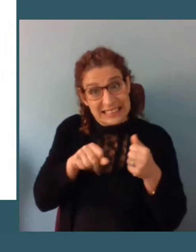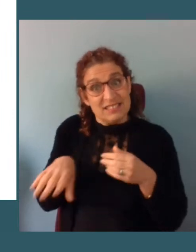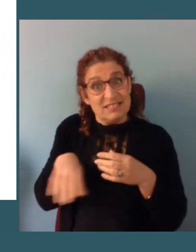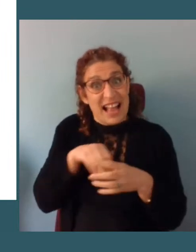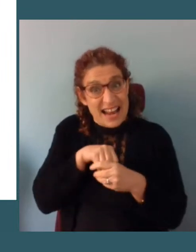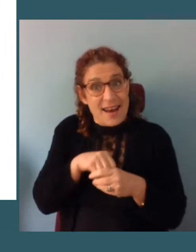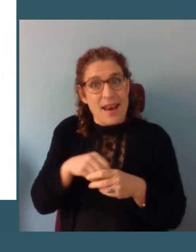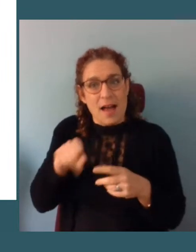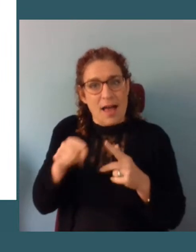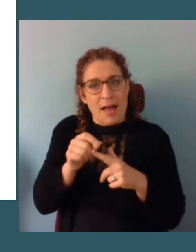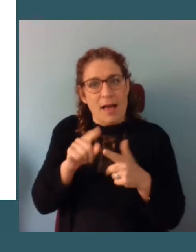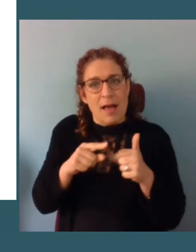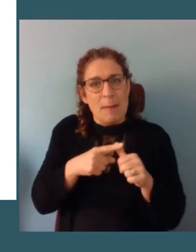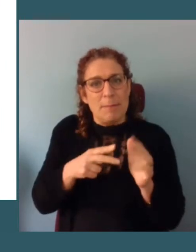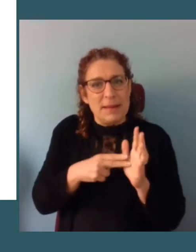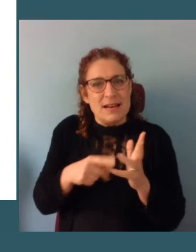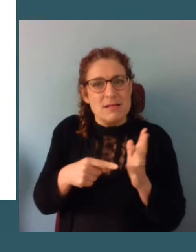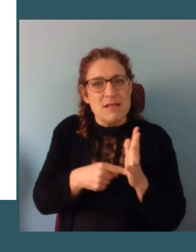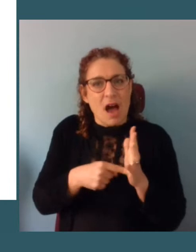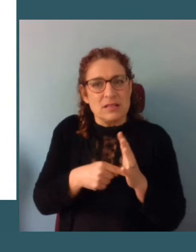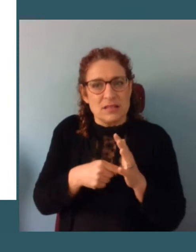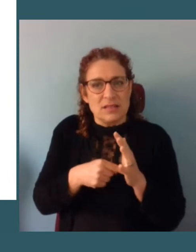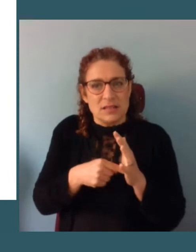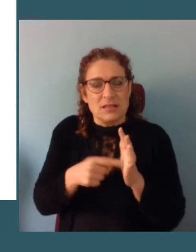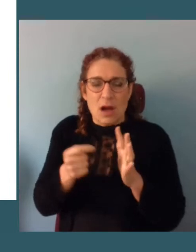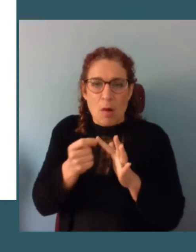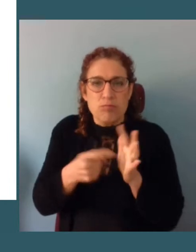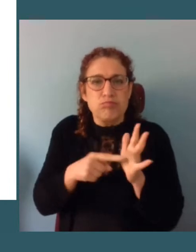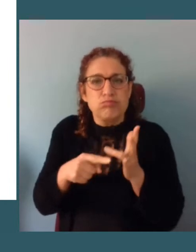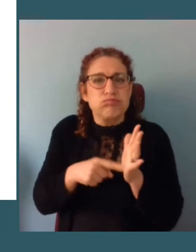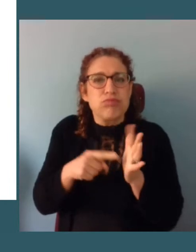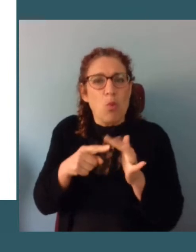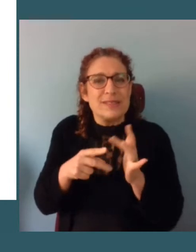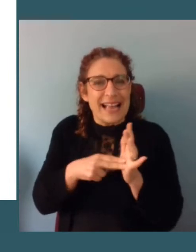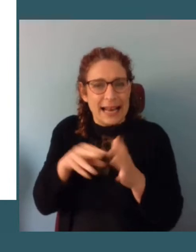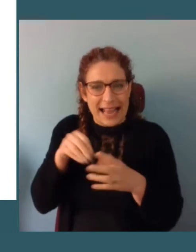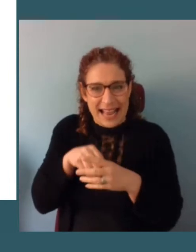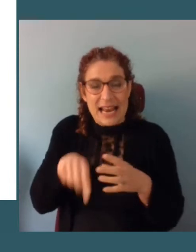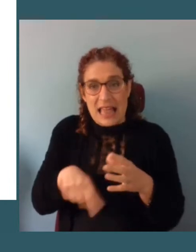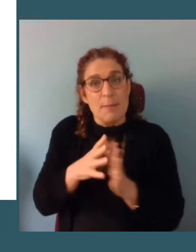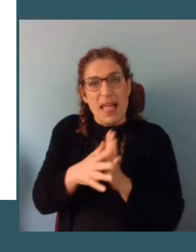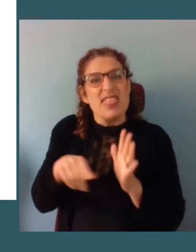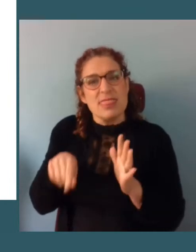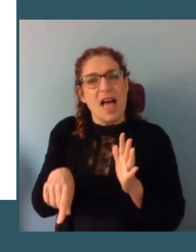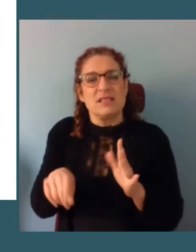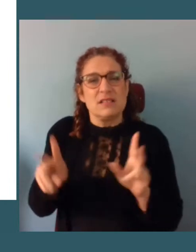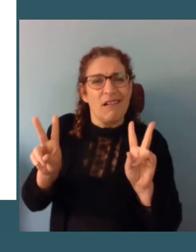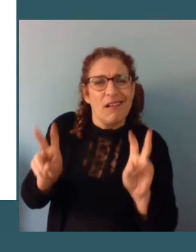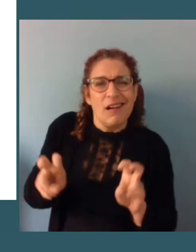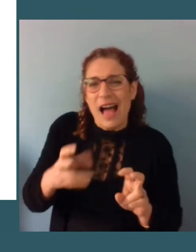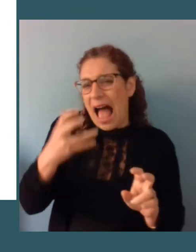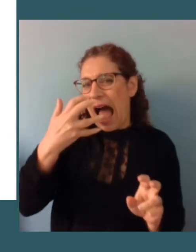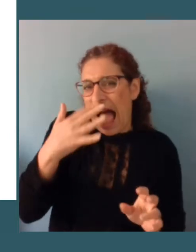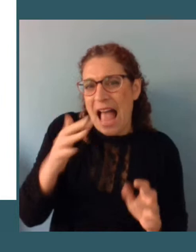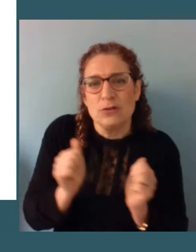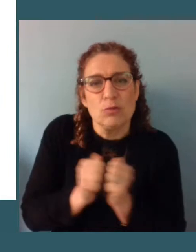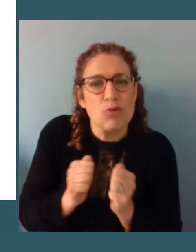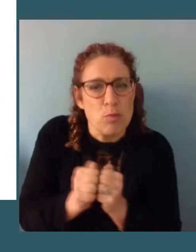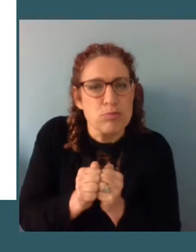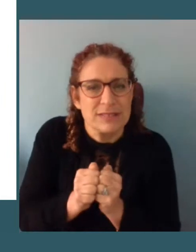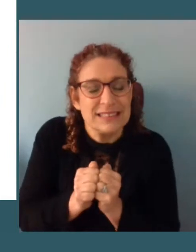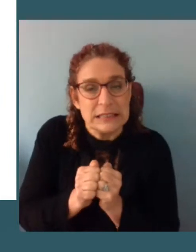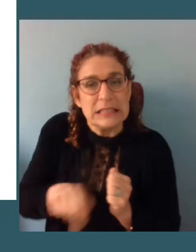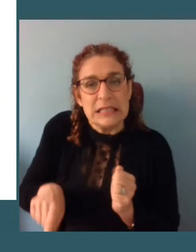in like a peanut protein. So that's an age-appropriate form as well, as part of the